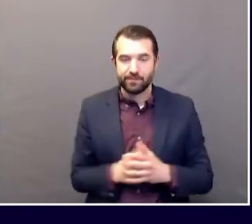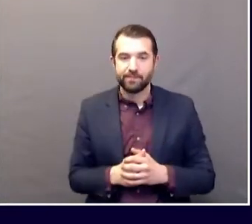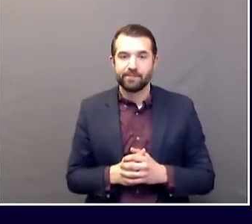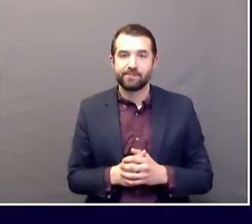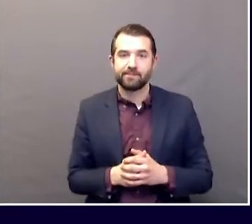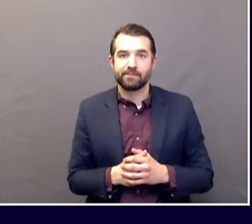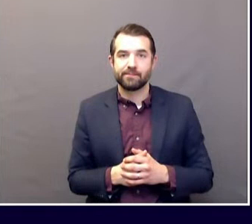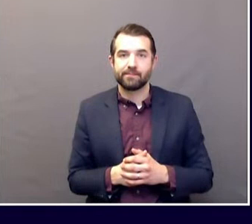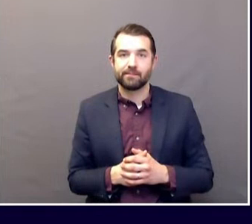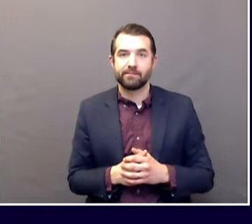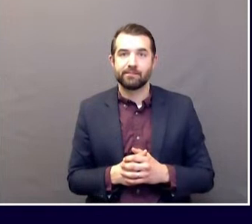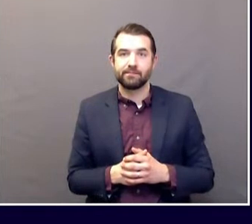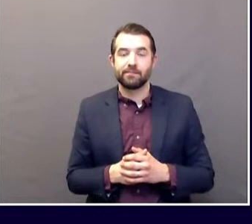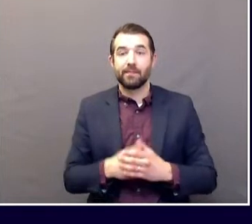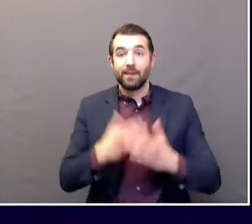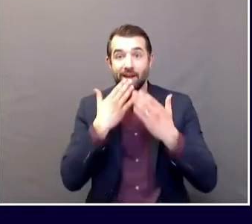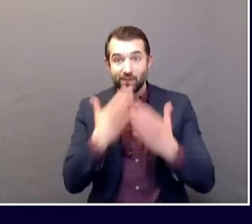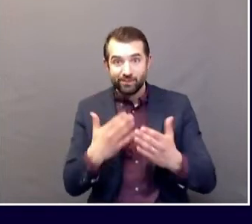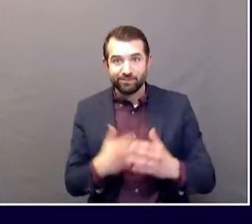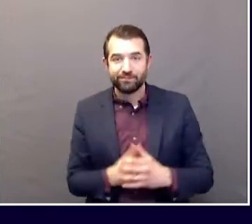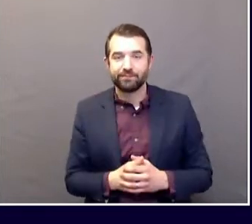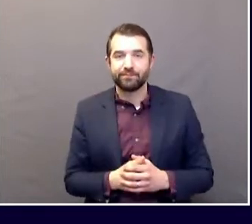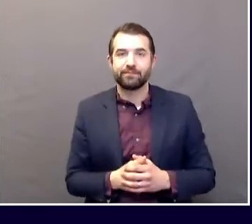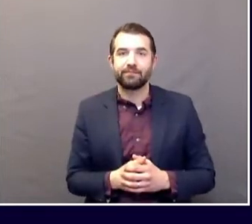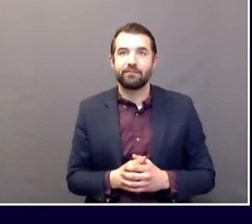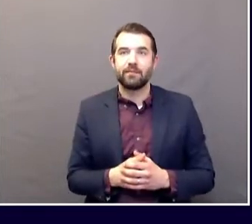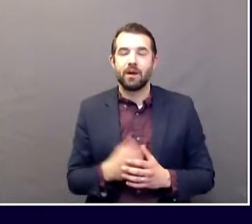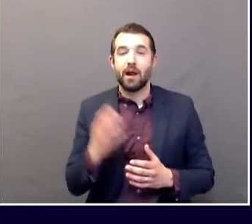Thank you very much.